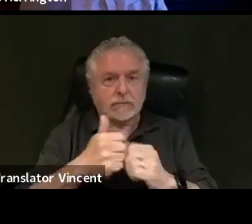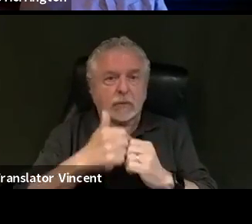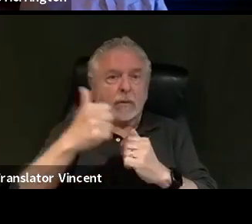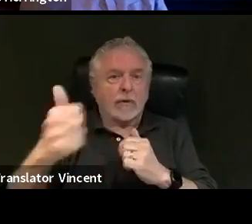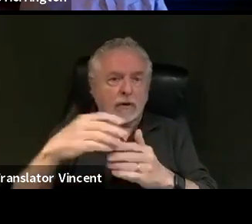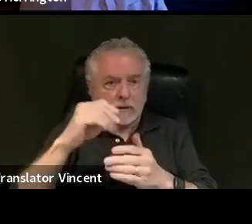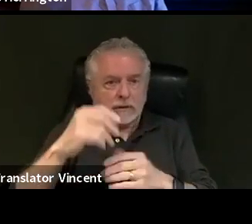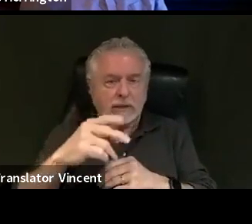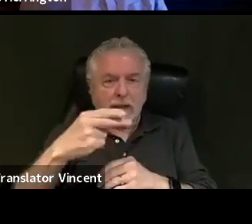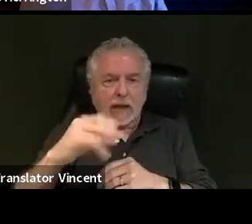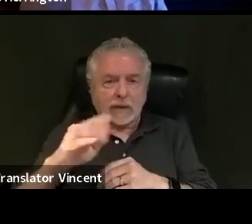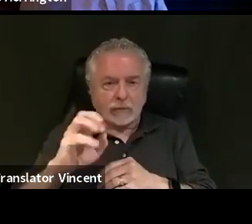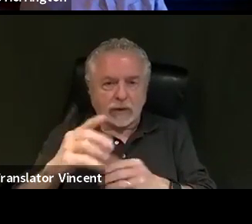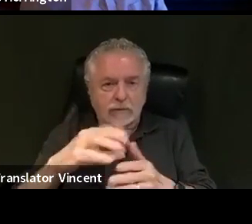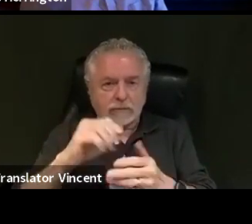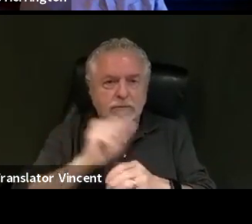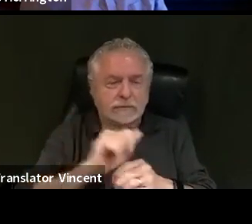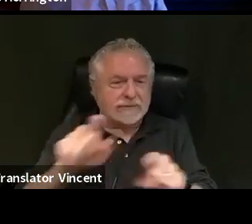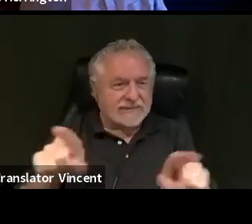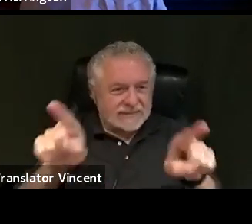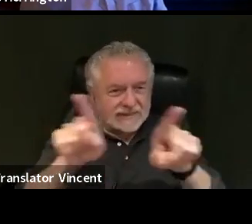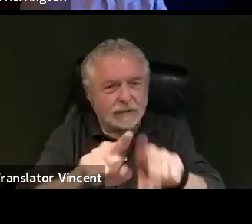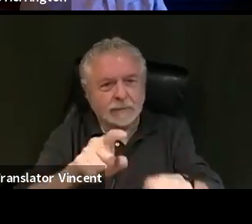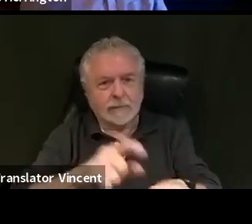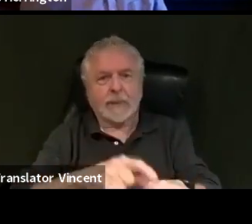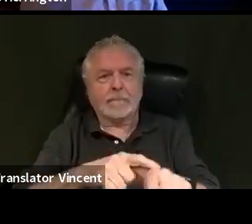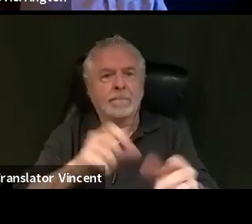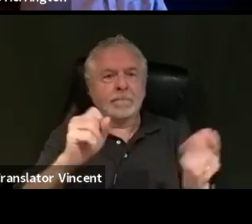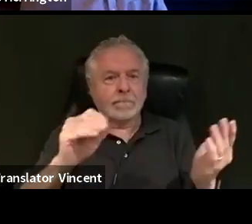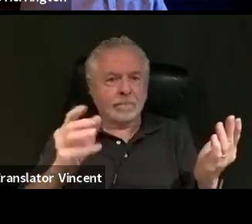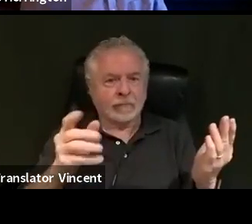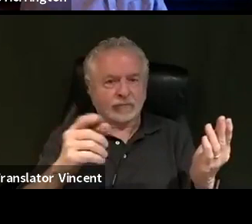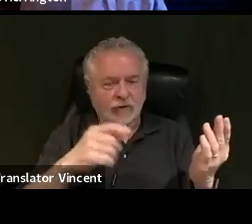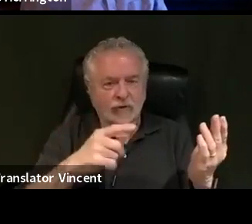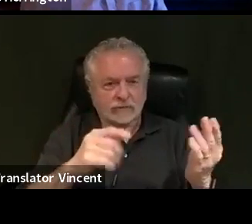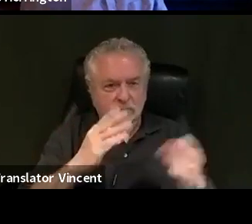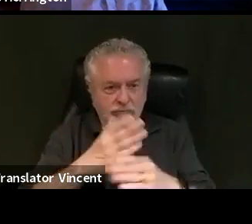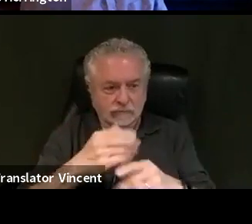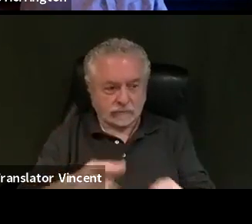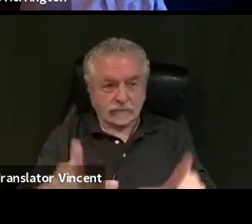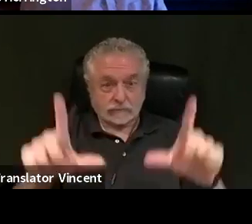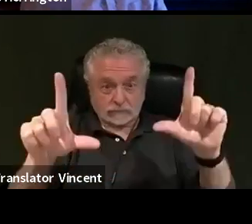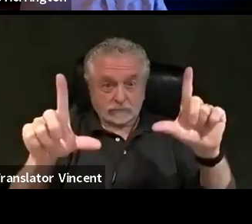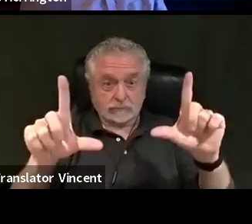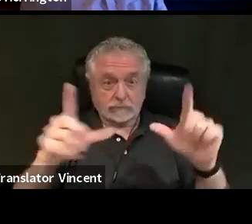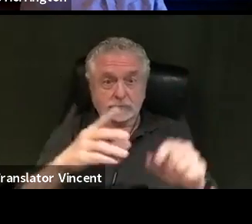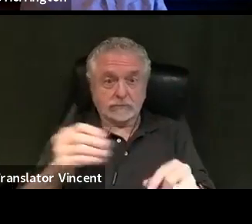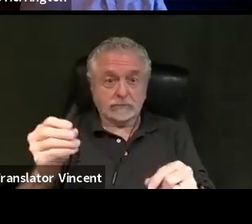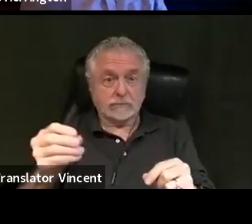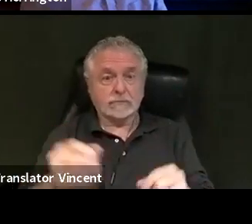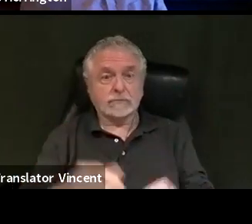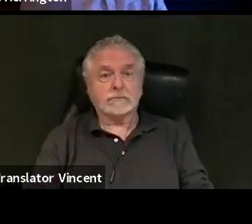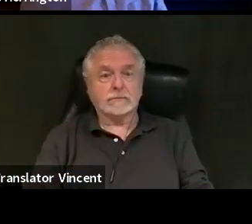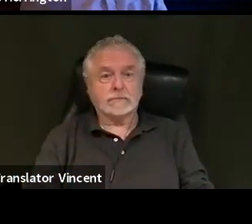as well as hybrid learning and working at the same time. So let me just try to share my screen and